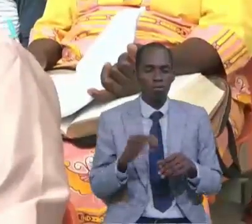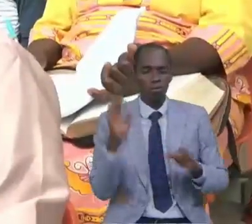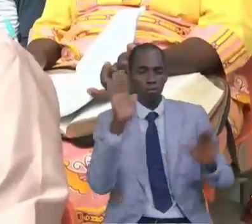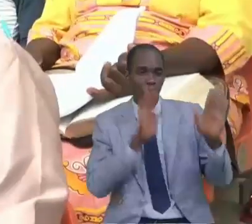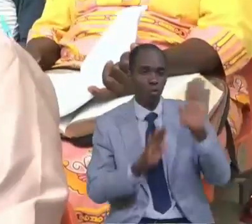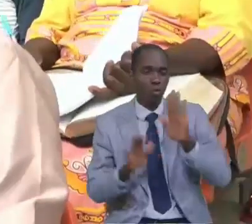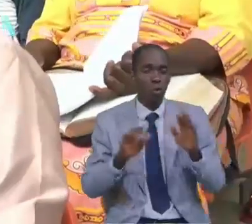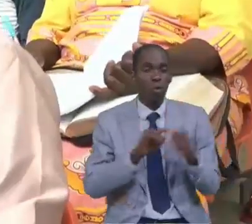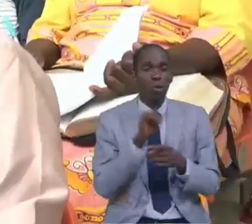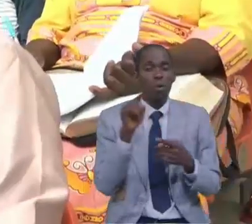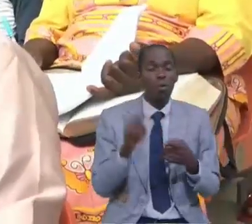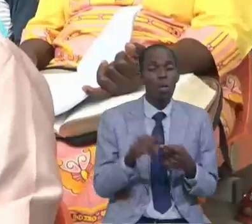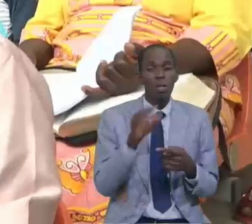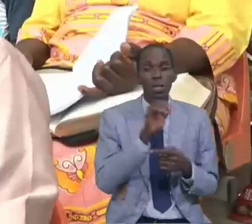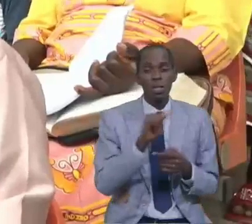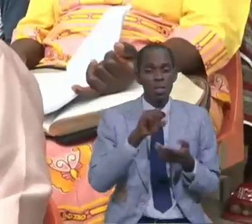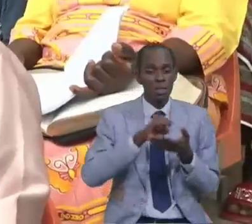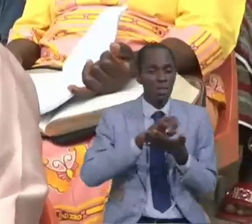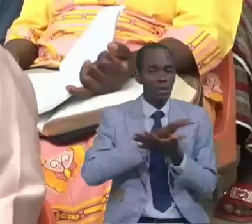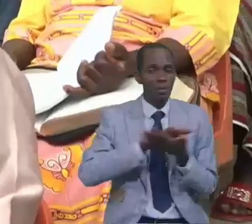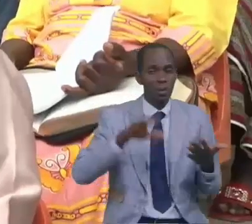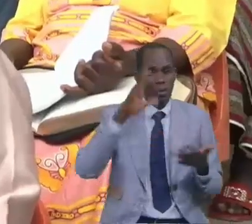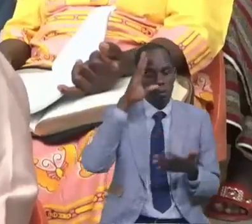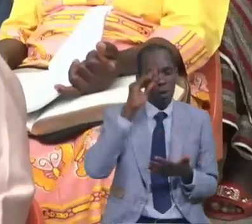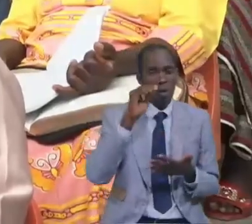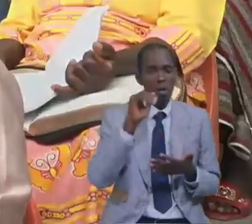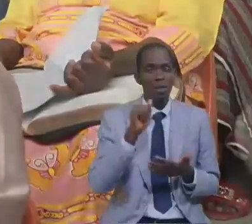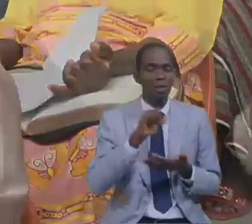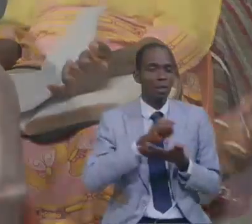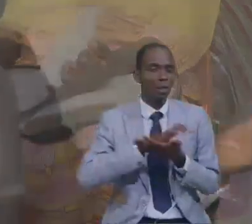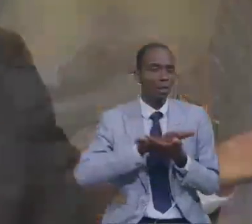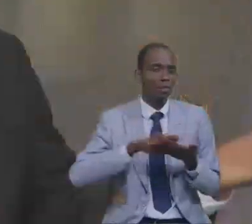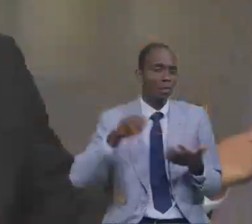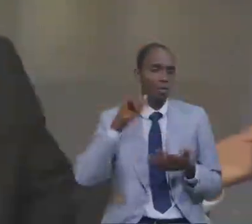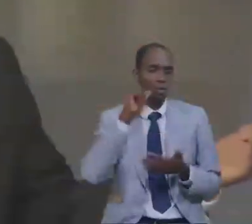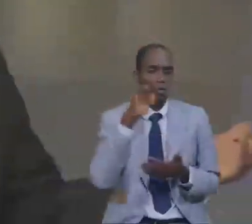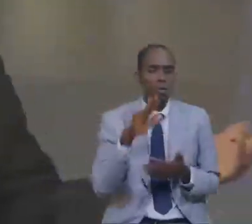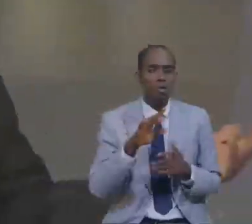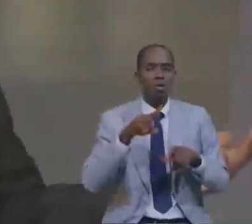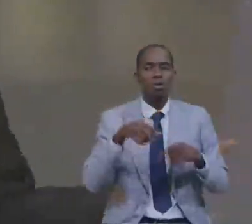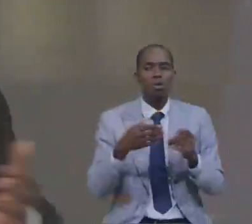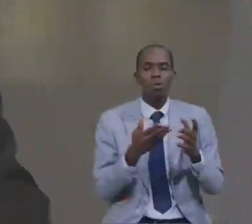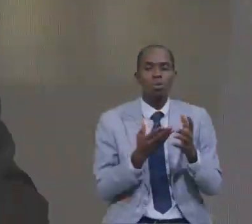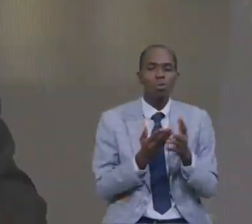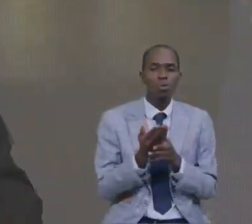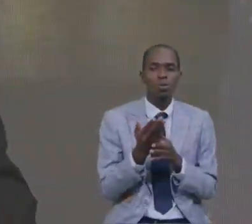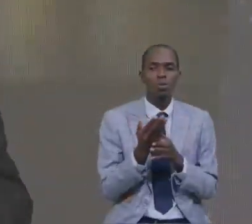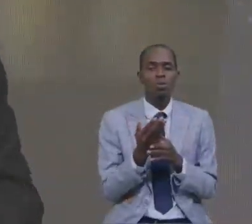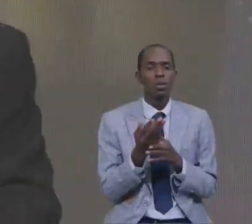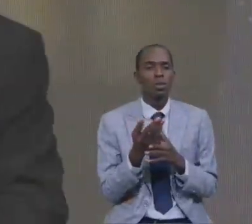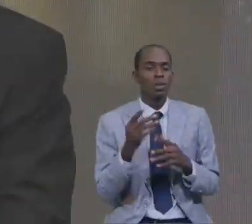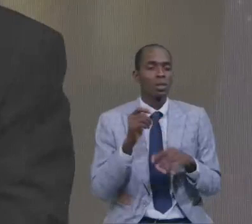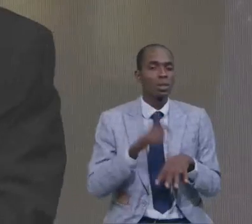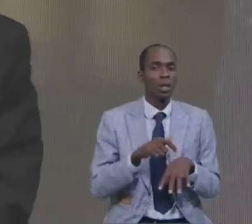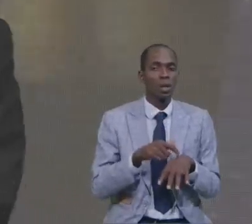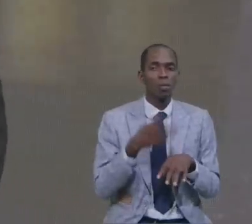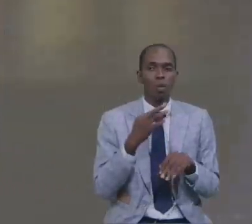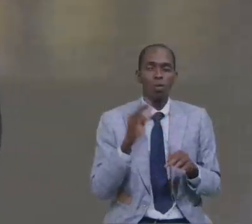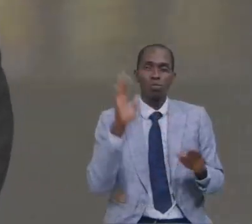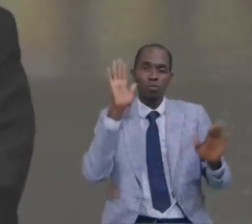time of crisis, came suddenly, unexpectedly, you know what will happen?